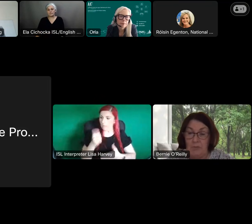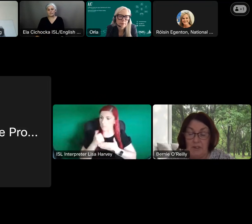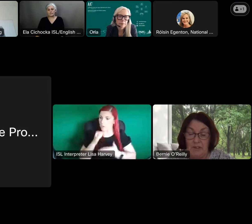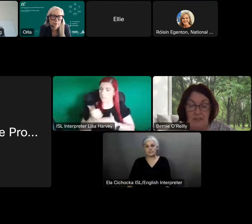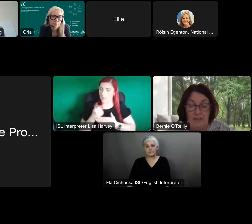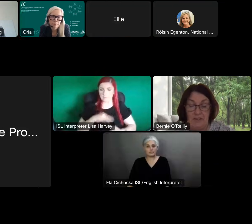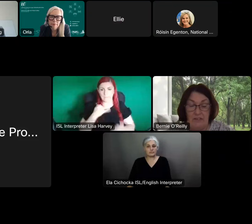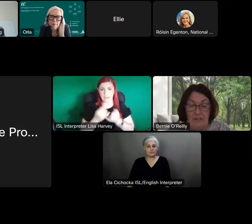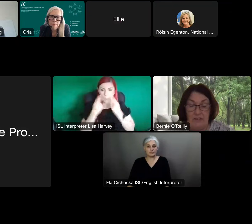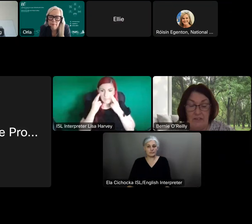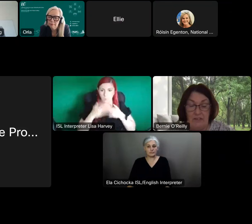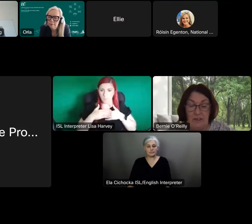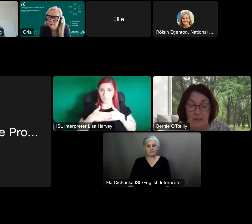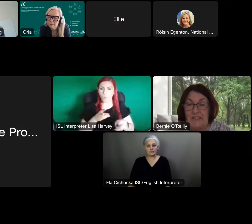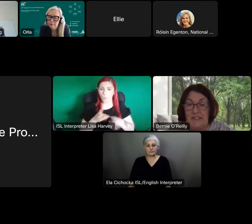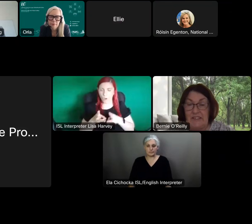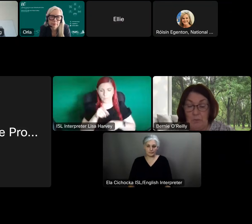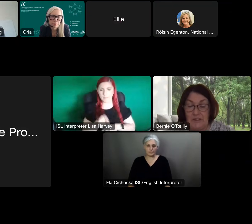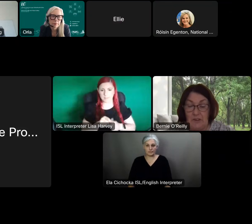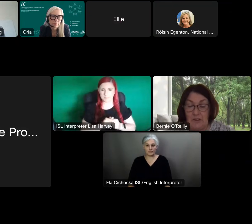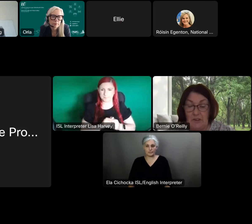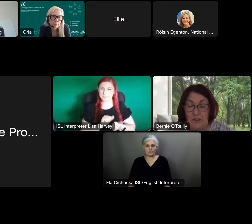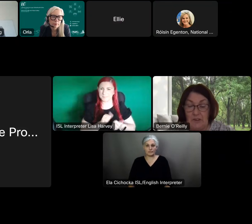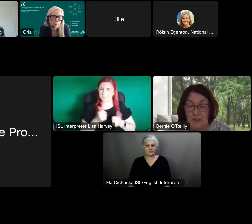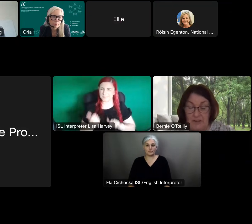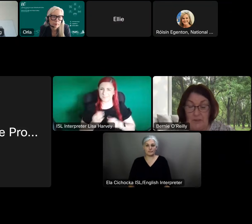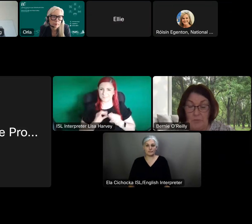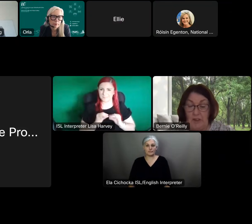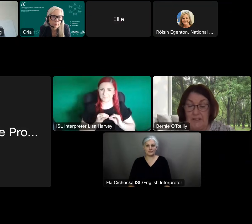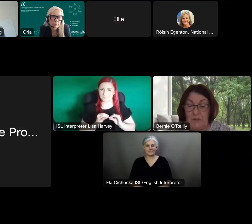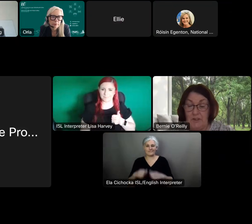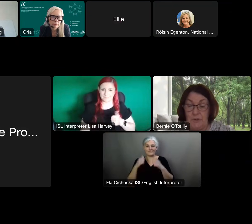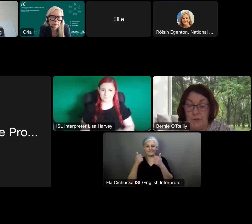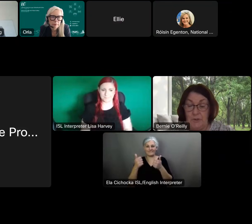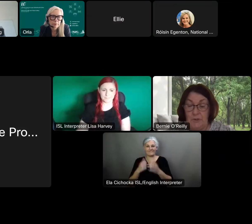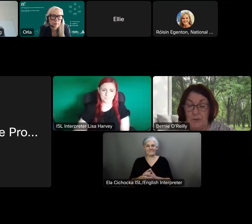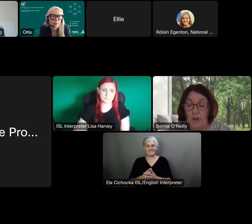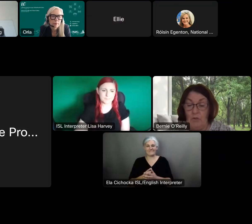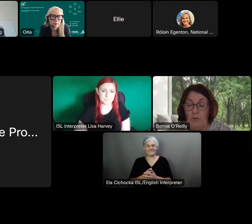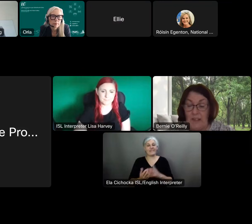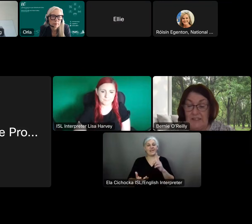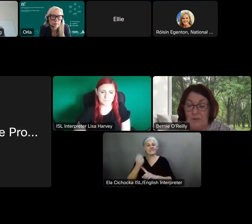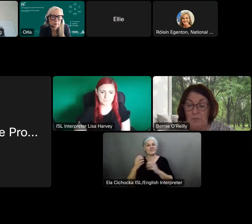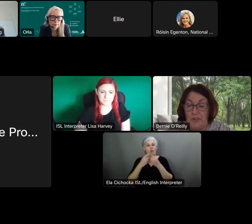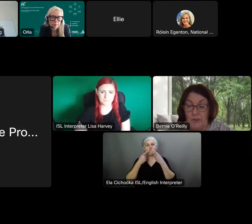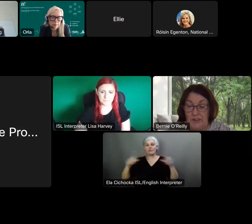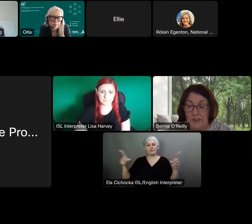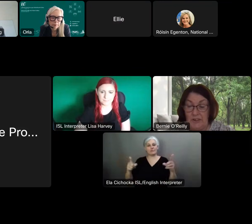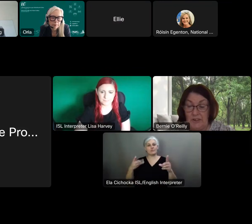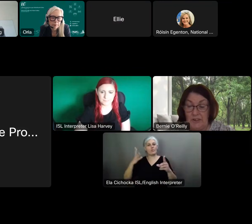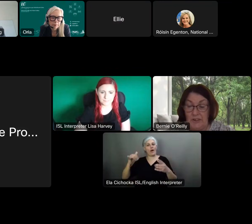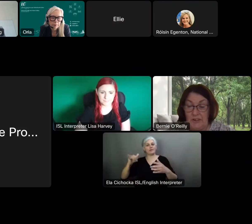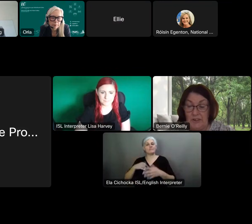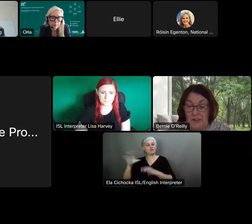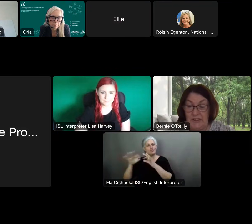more work to be done in this area. The success of the Open Disclosure Policy 2025 rests with the choices